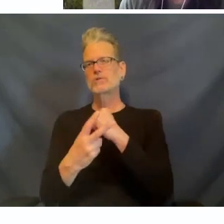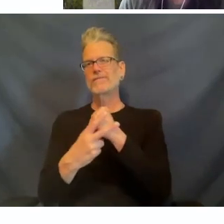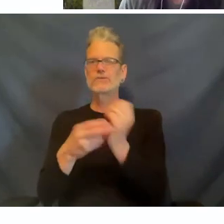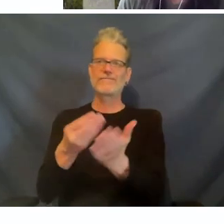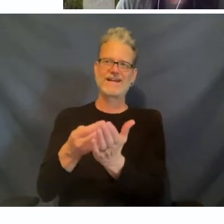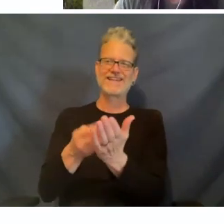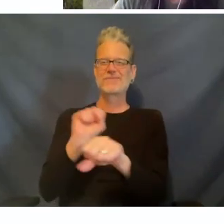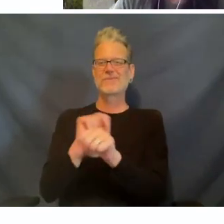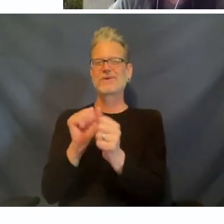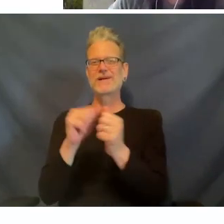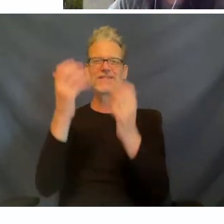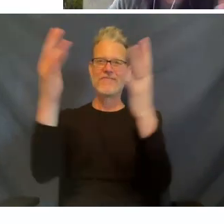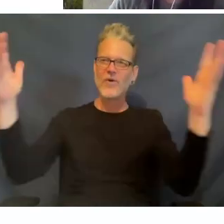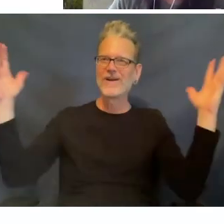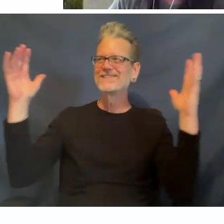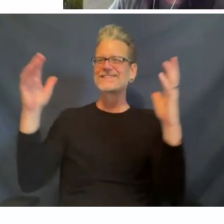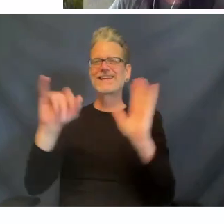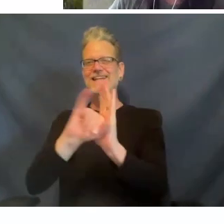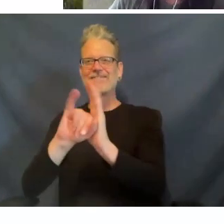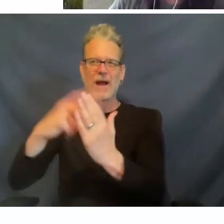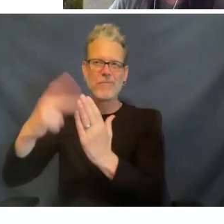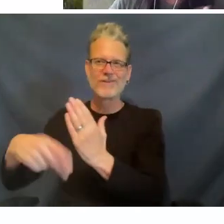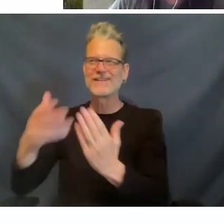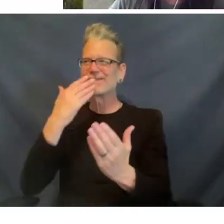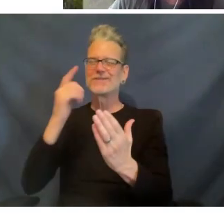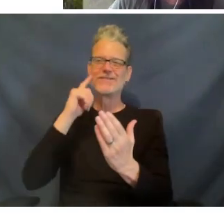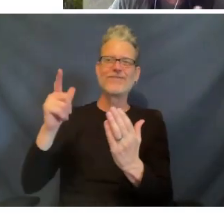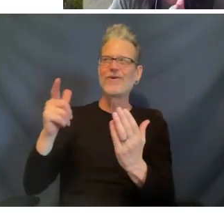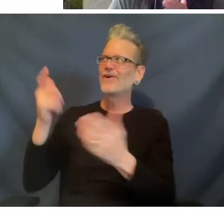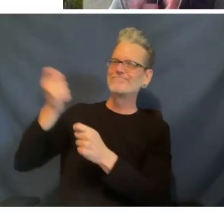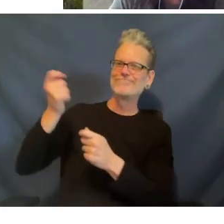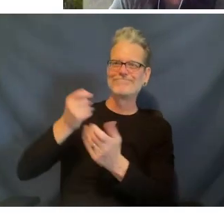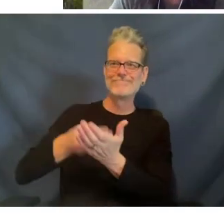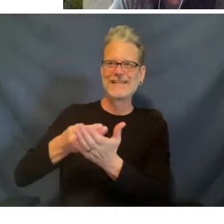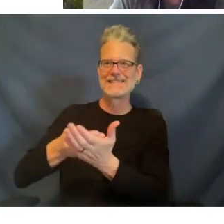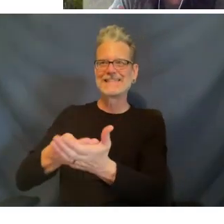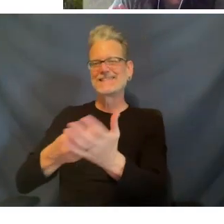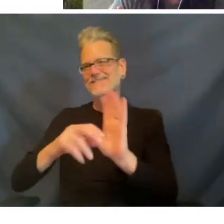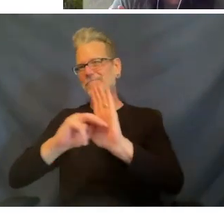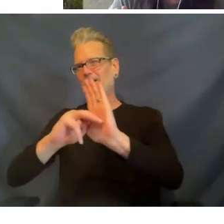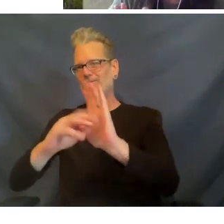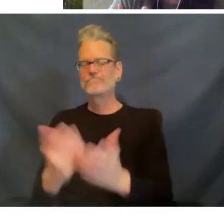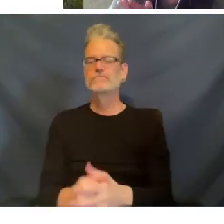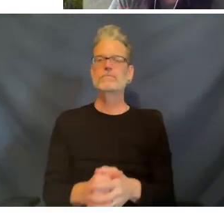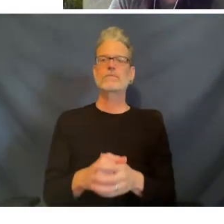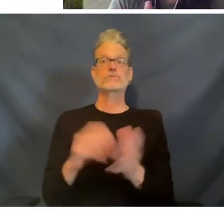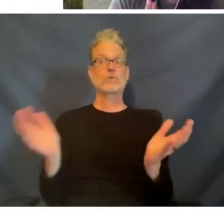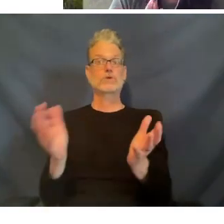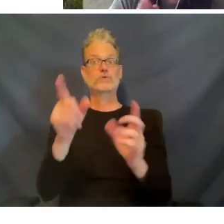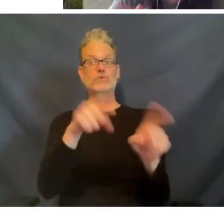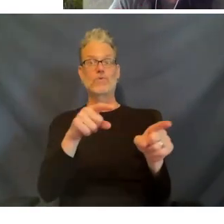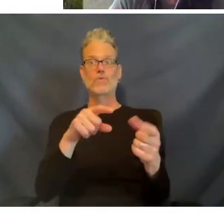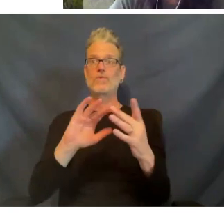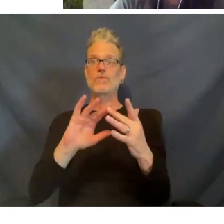with forests to identify projects that might be ripe for innovative funding models. So I encourage you to check out our website,